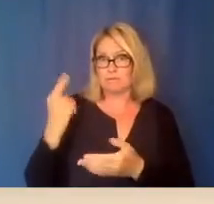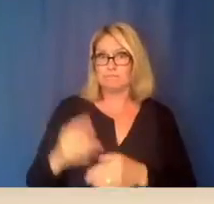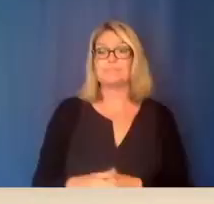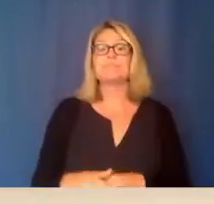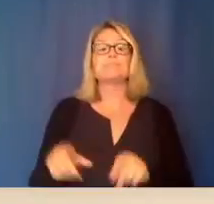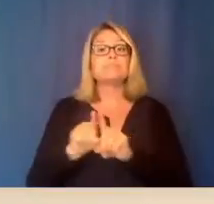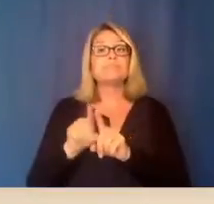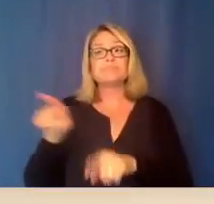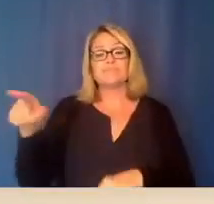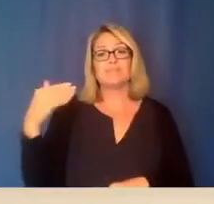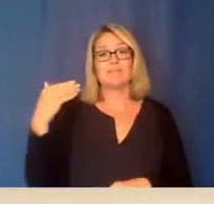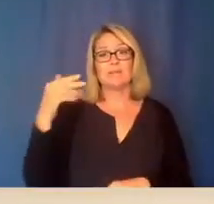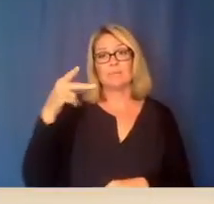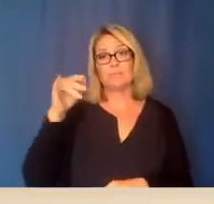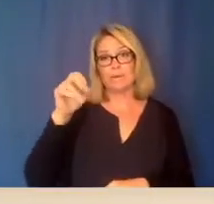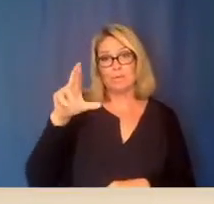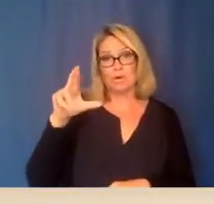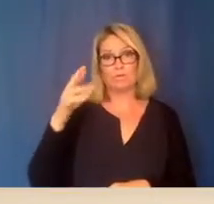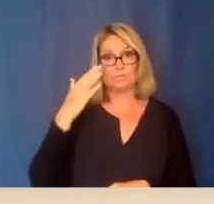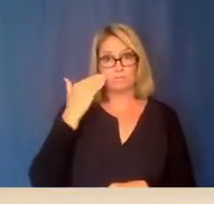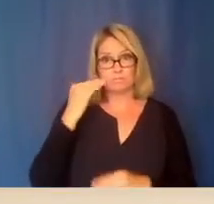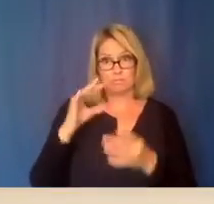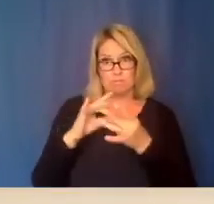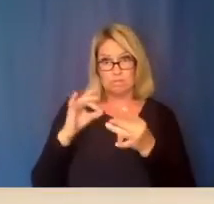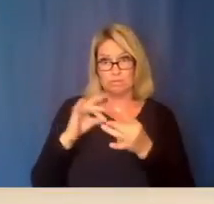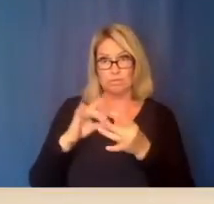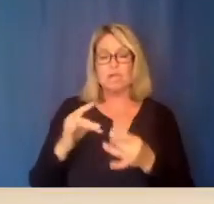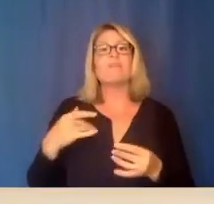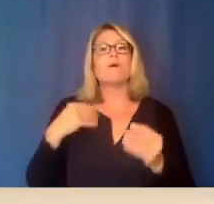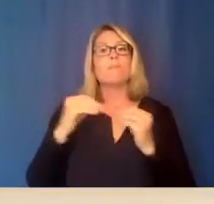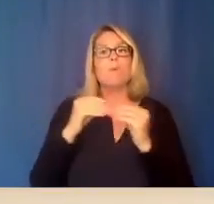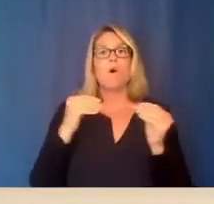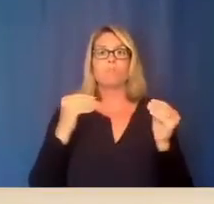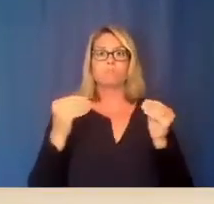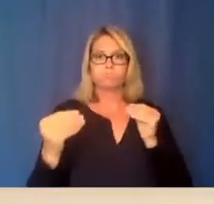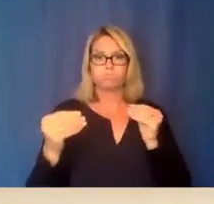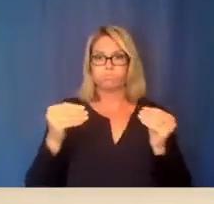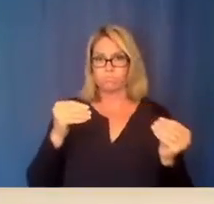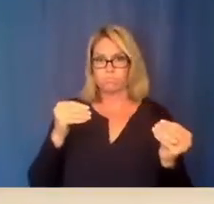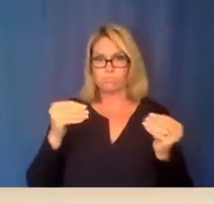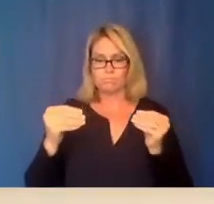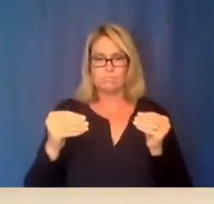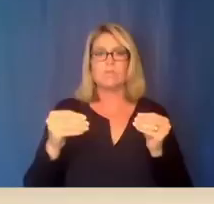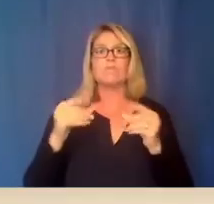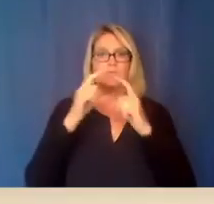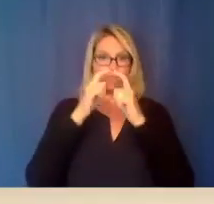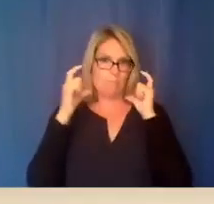mentioned, effective immediately, there is further easing of mask requirements in PEI.